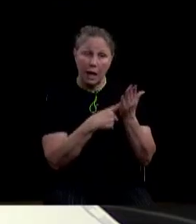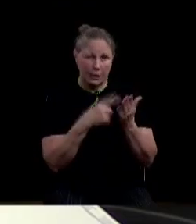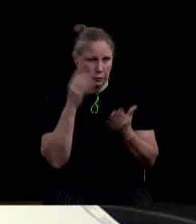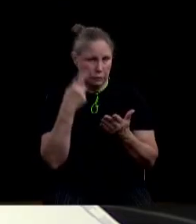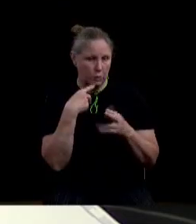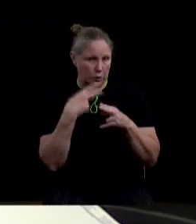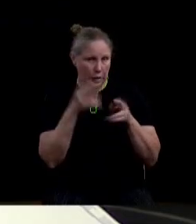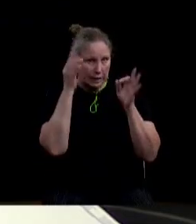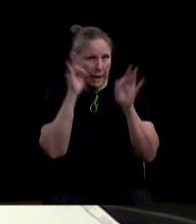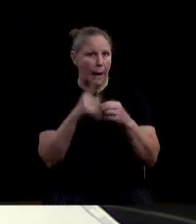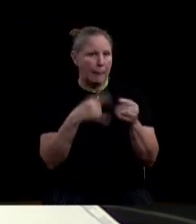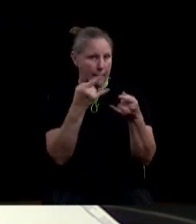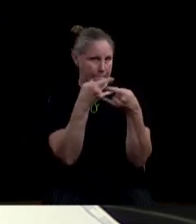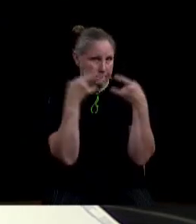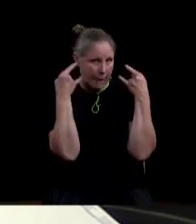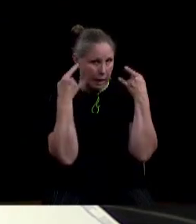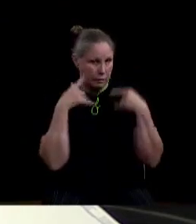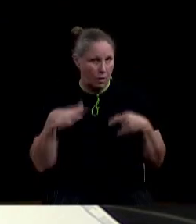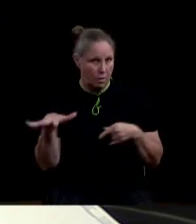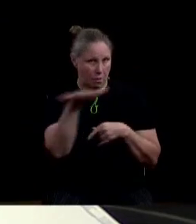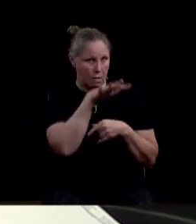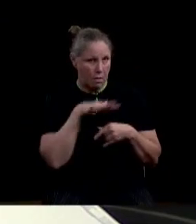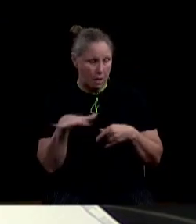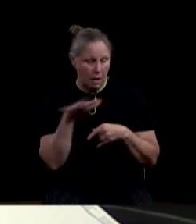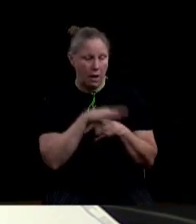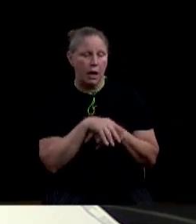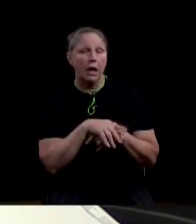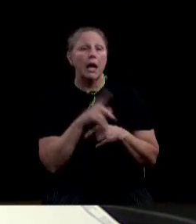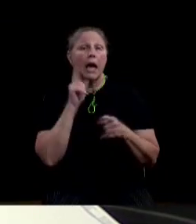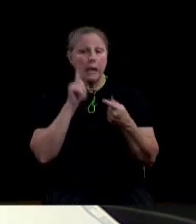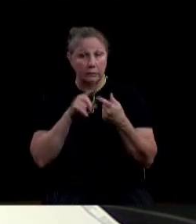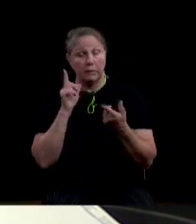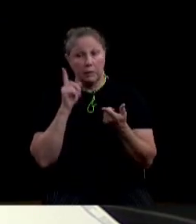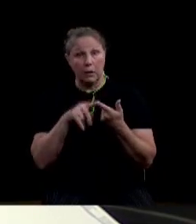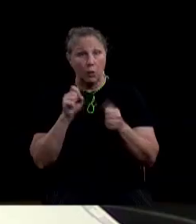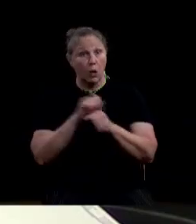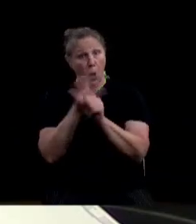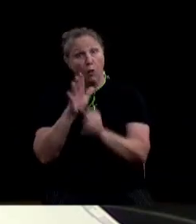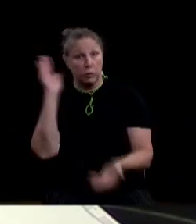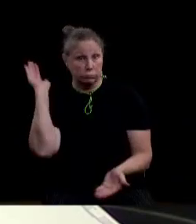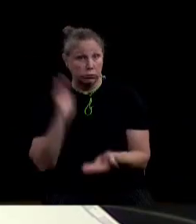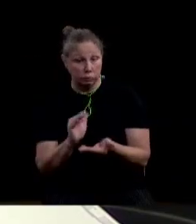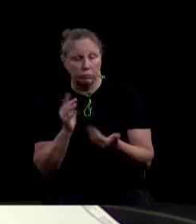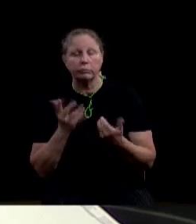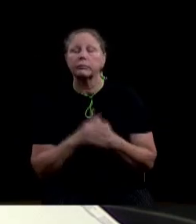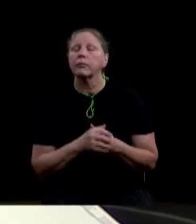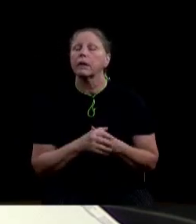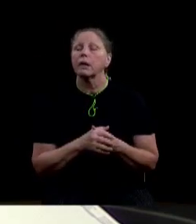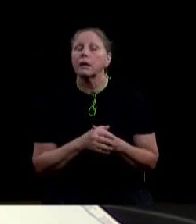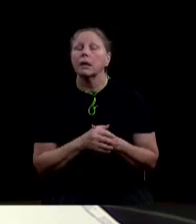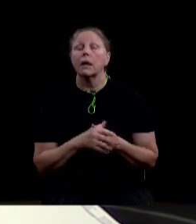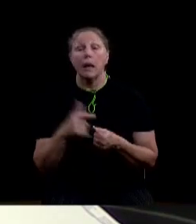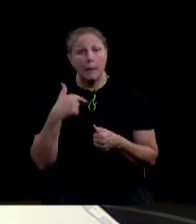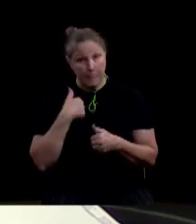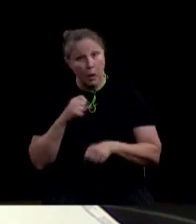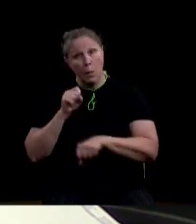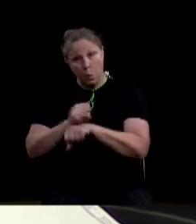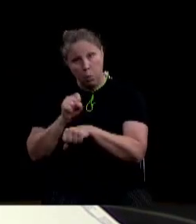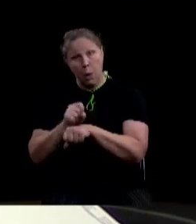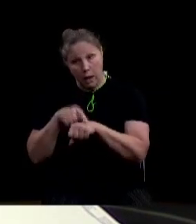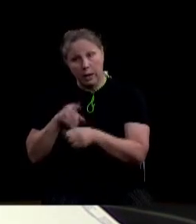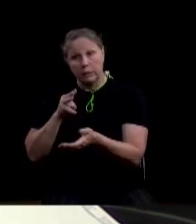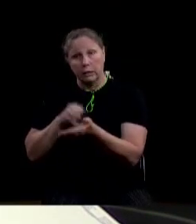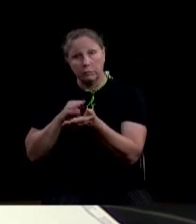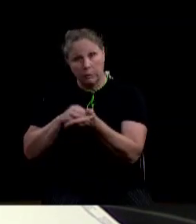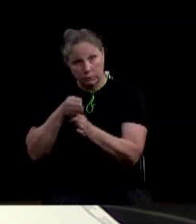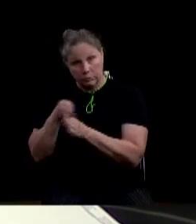until the threat of spread of this virus decreases. I'm a healthcare professional, nurse practitioner, and I feel very